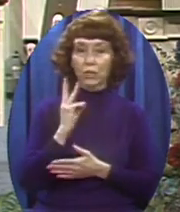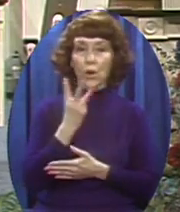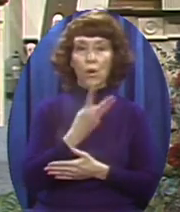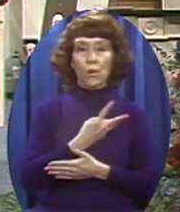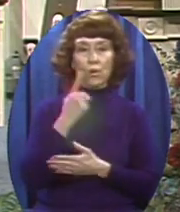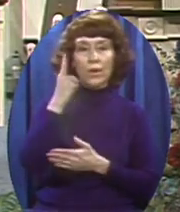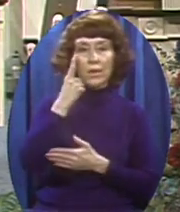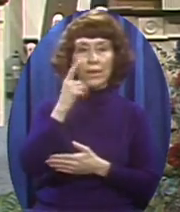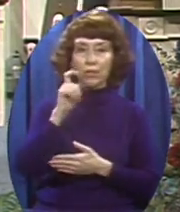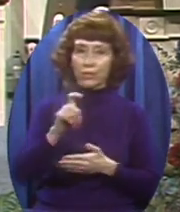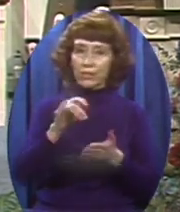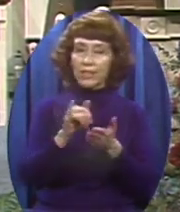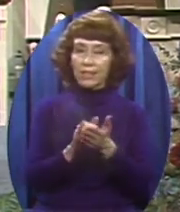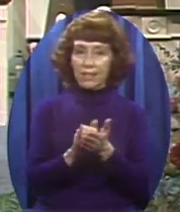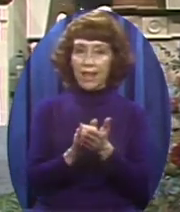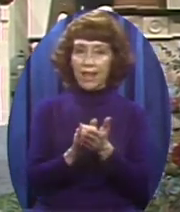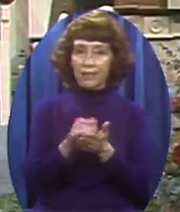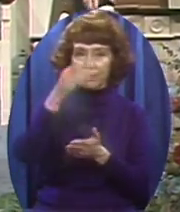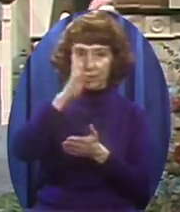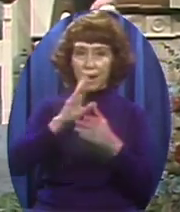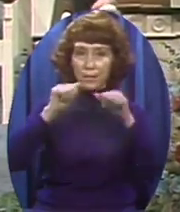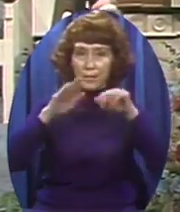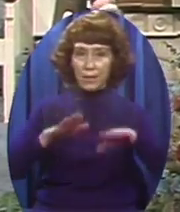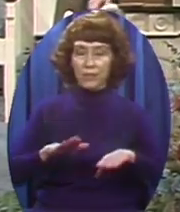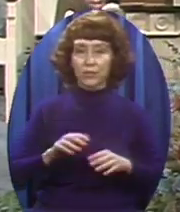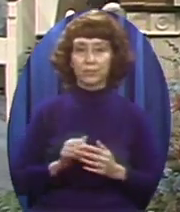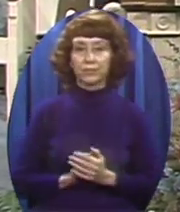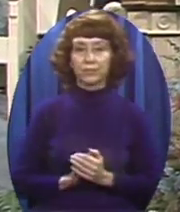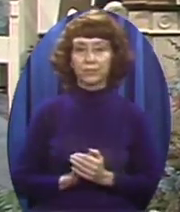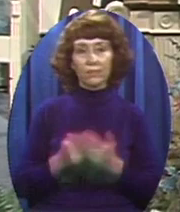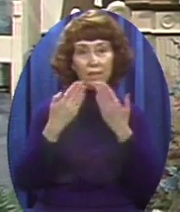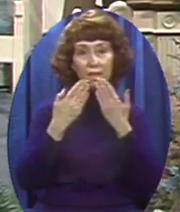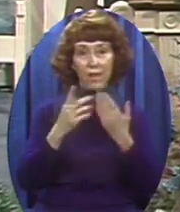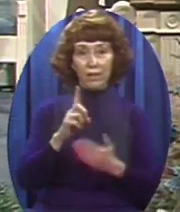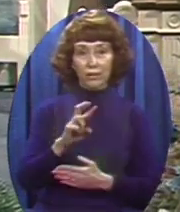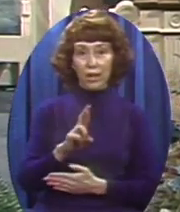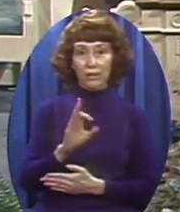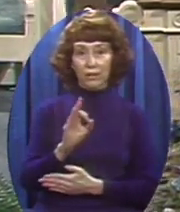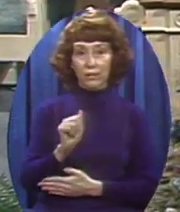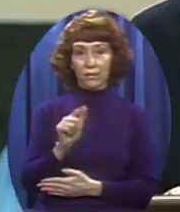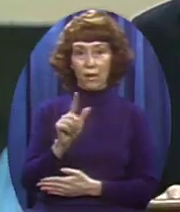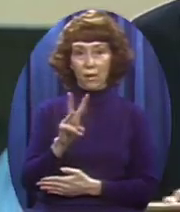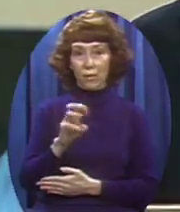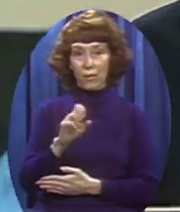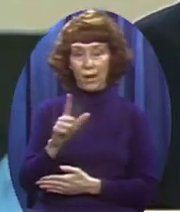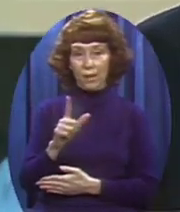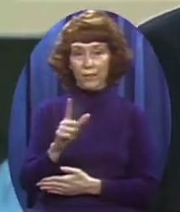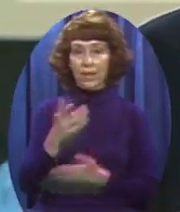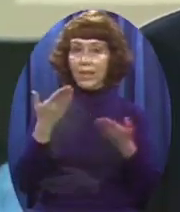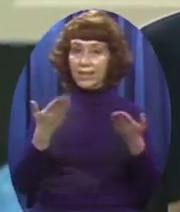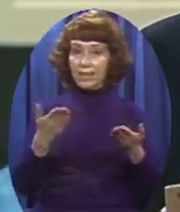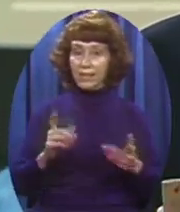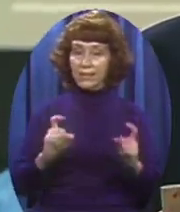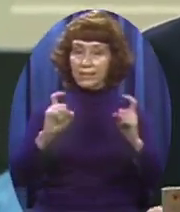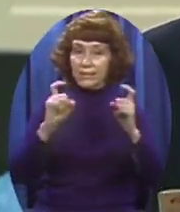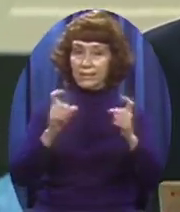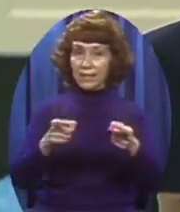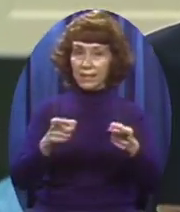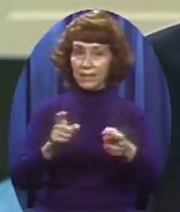us a word, would you? Thank you, Dr. Falwell. Well, this gift, certainly an